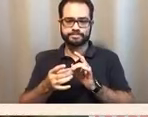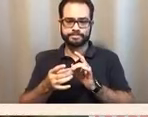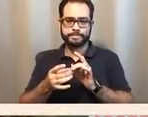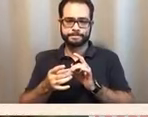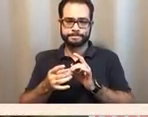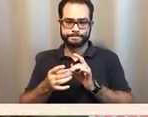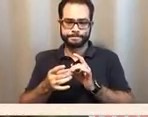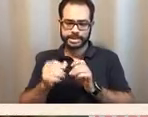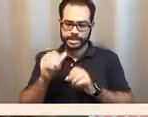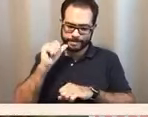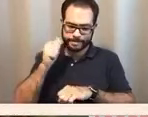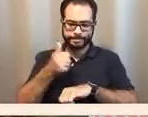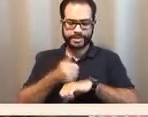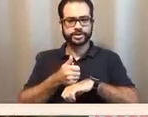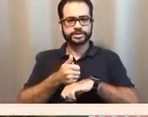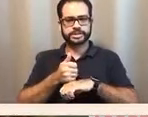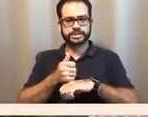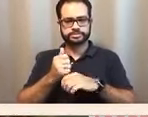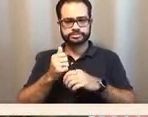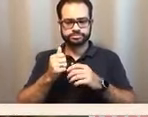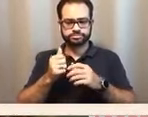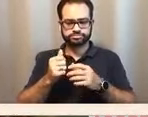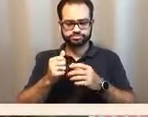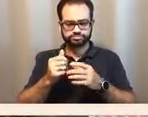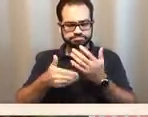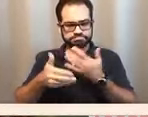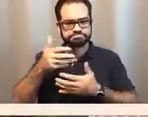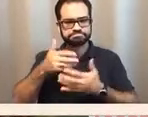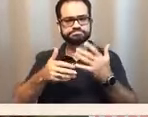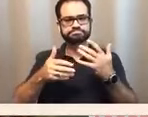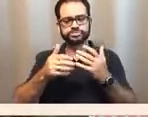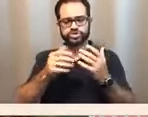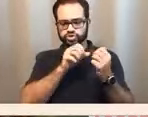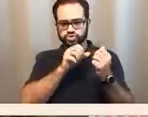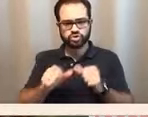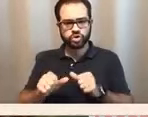Building and cultivating a strong marriage.